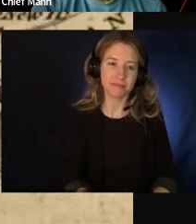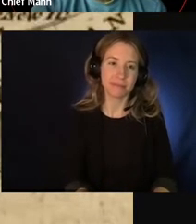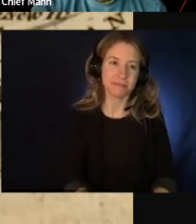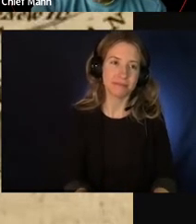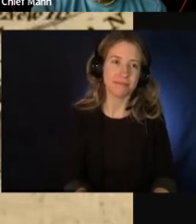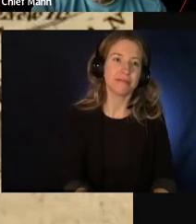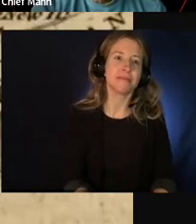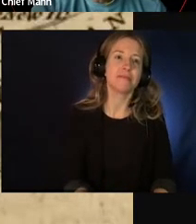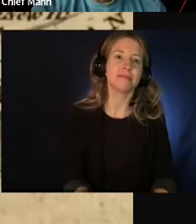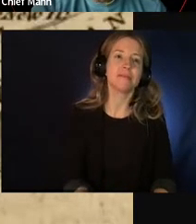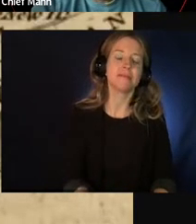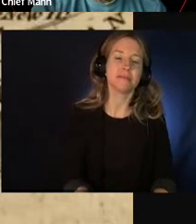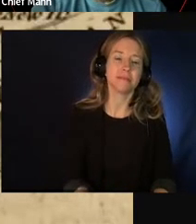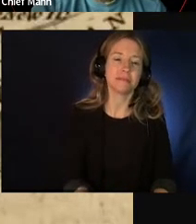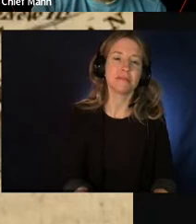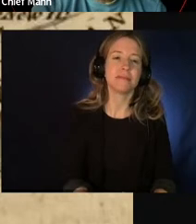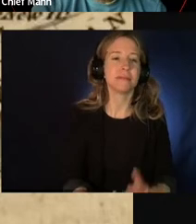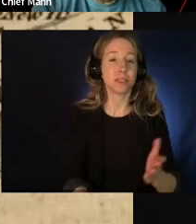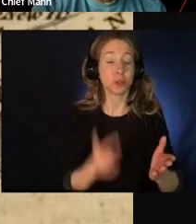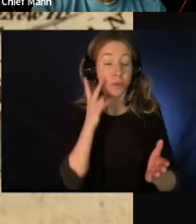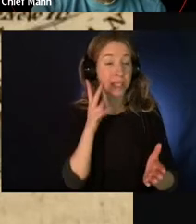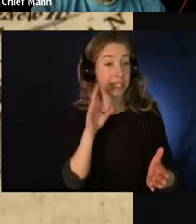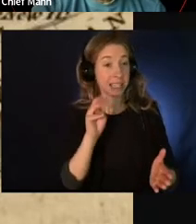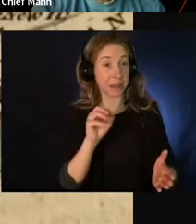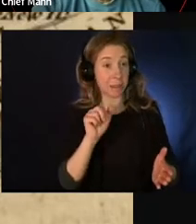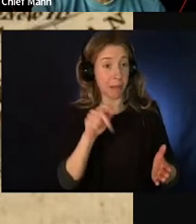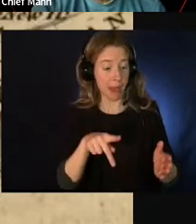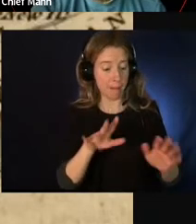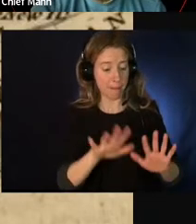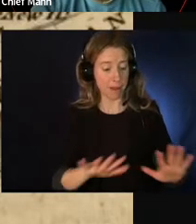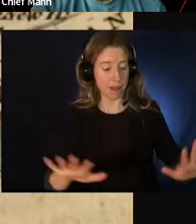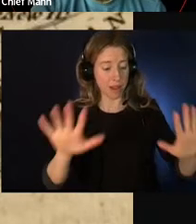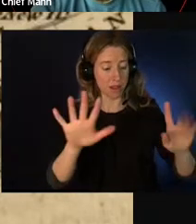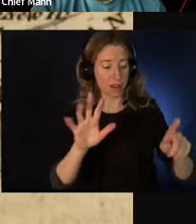As you can see again on this map in 1776,